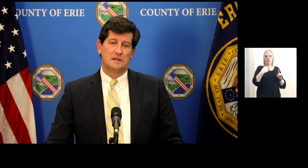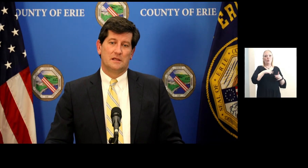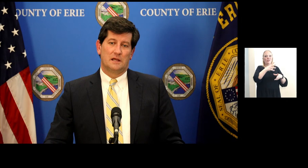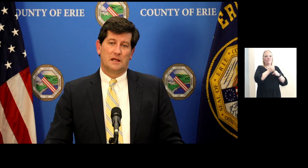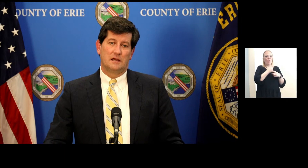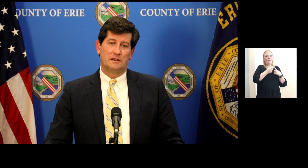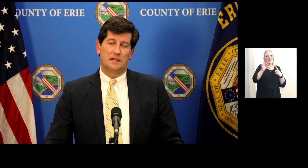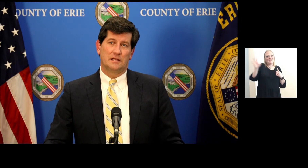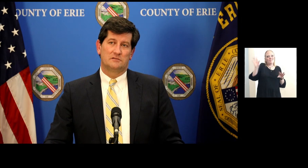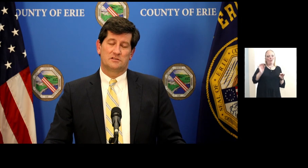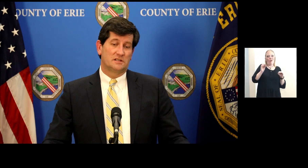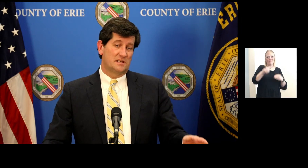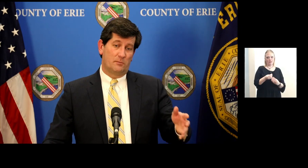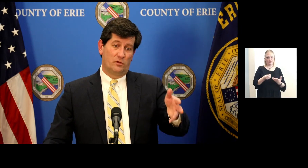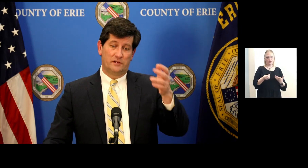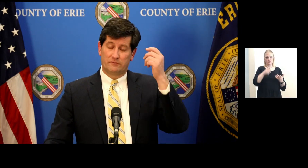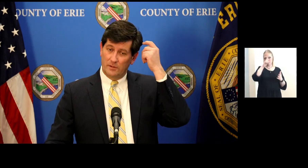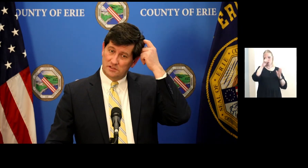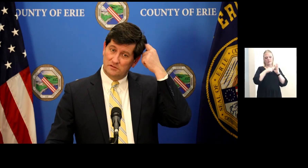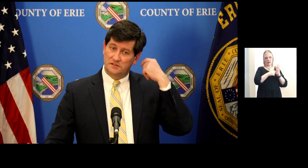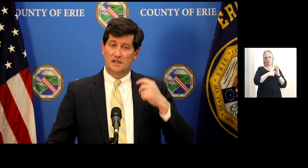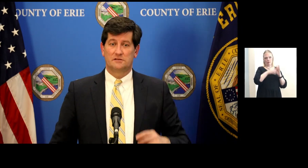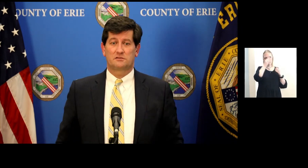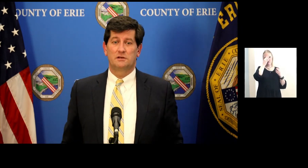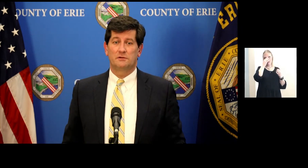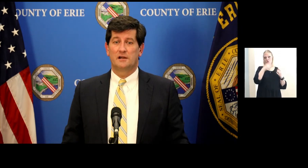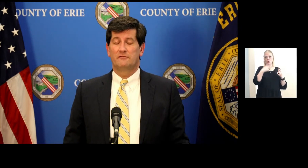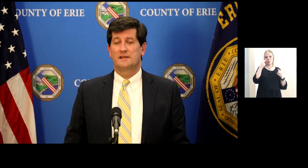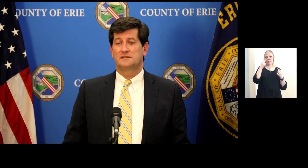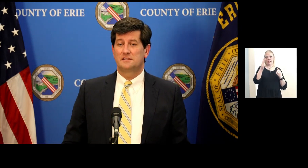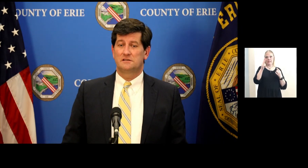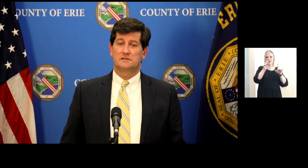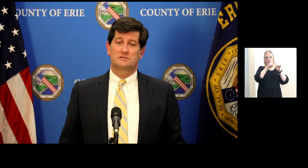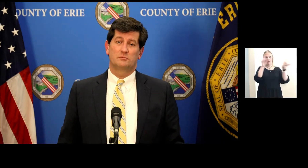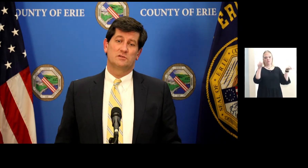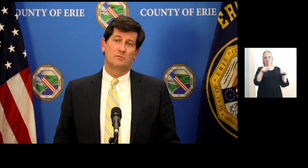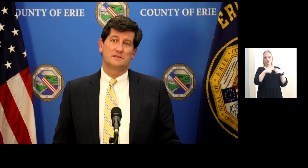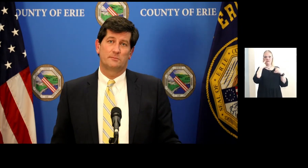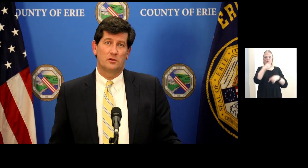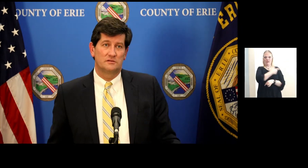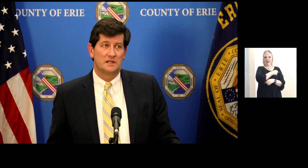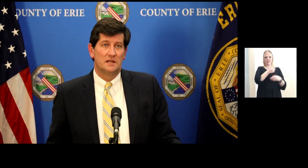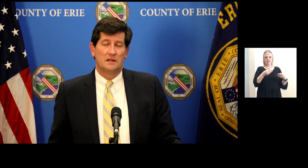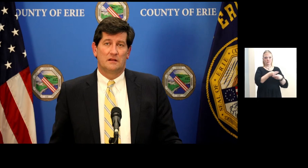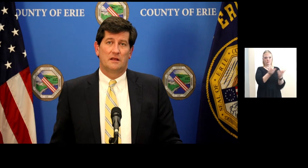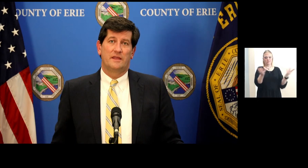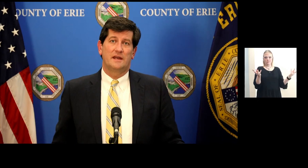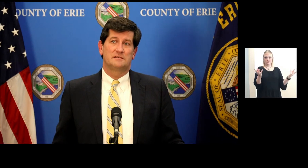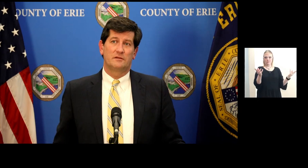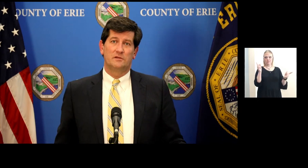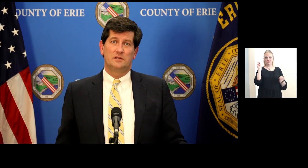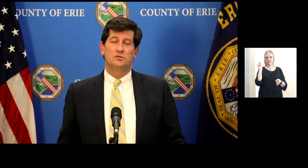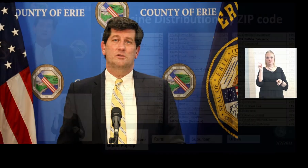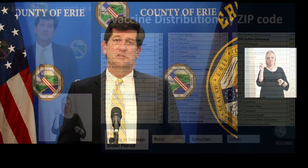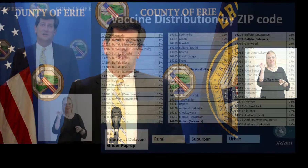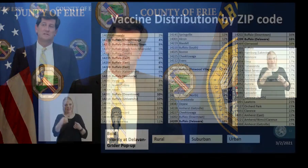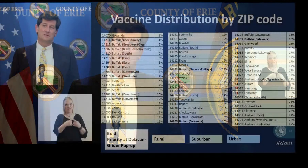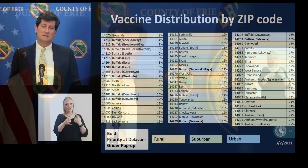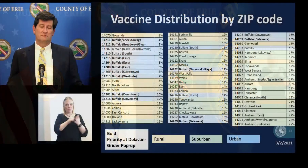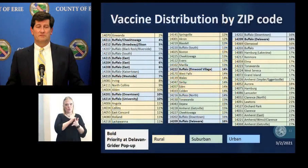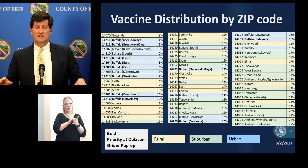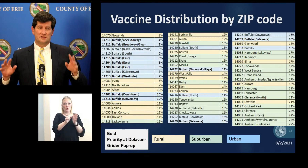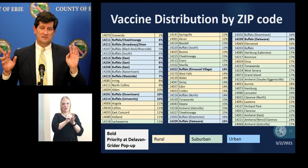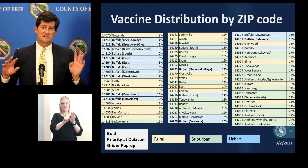office. And just example, the information you see on the screen regarding vaccination distribution by zip codes, that is from the New York